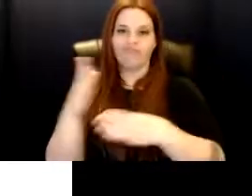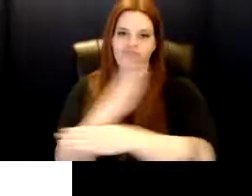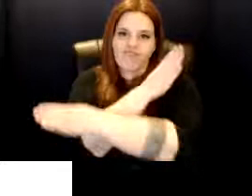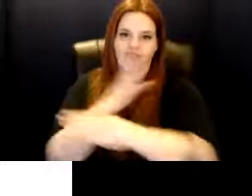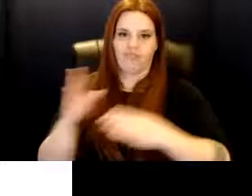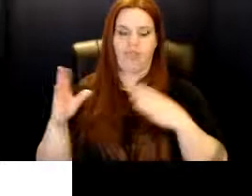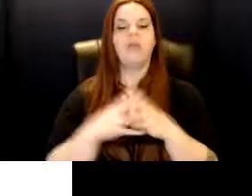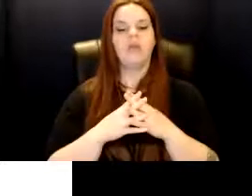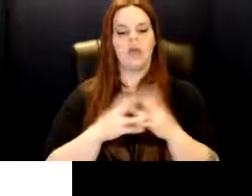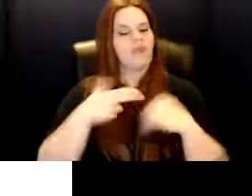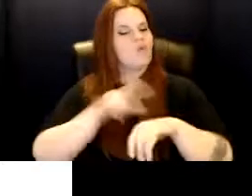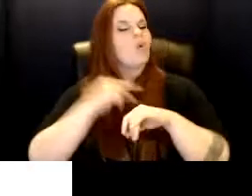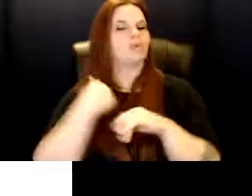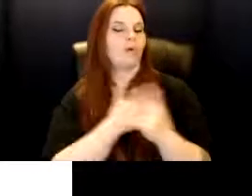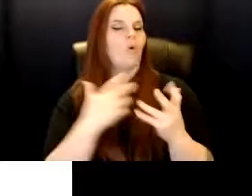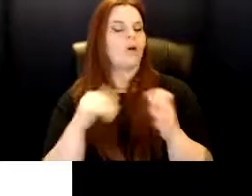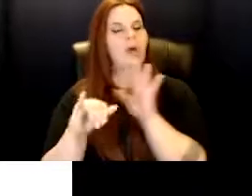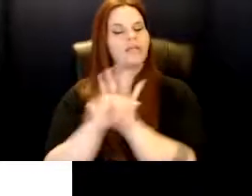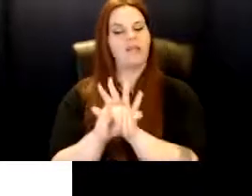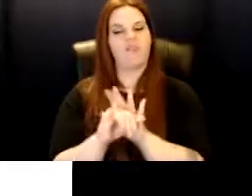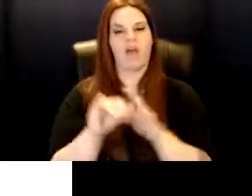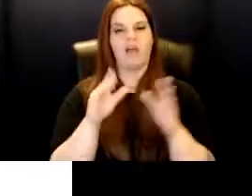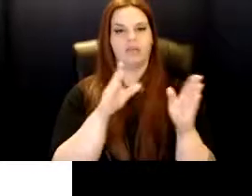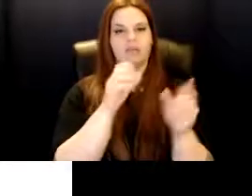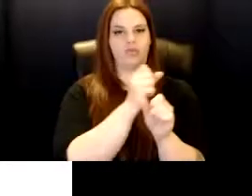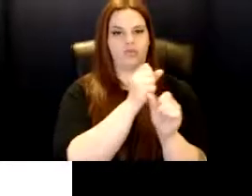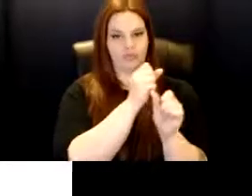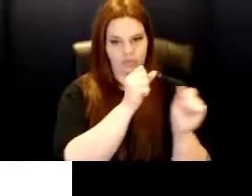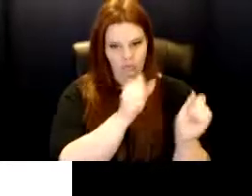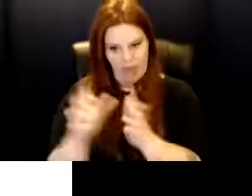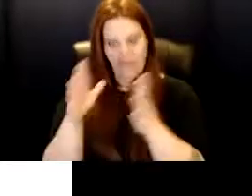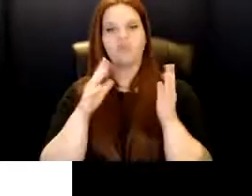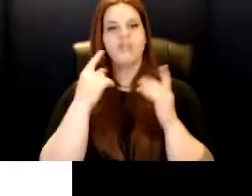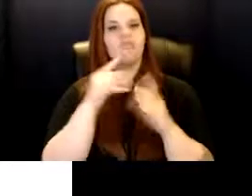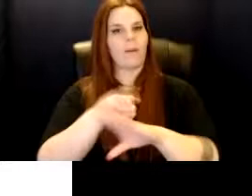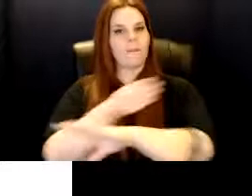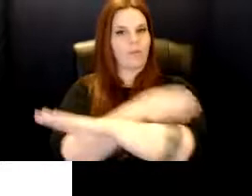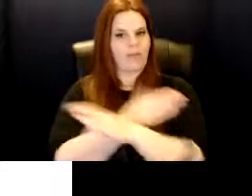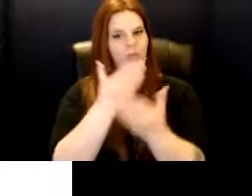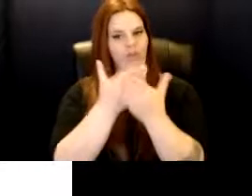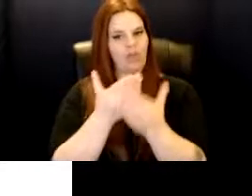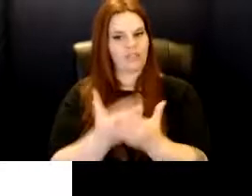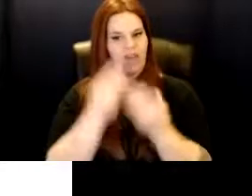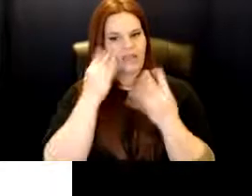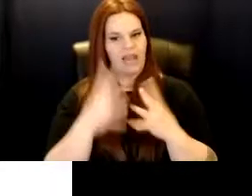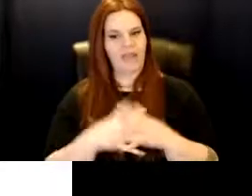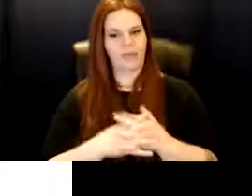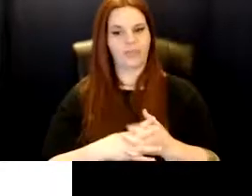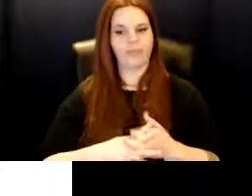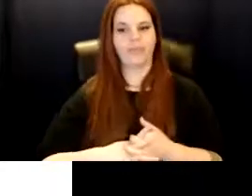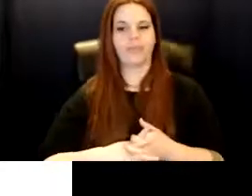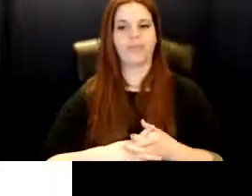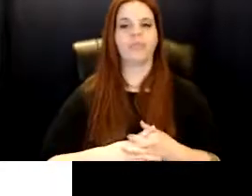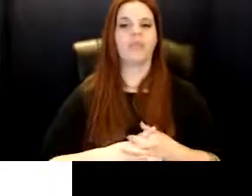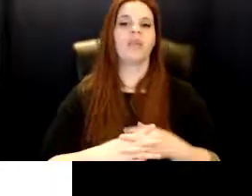we, of course, wanted to identify strategies for improvement that would be suggested by the data. Now, one